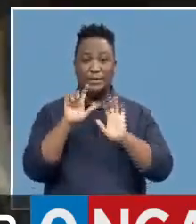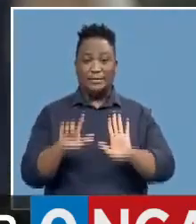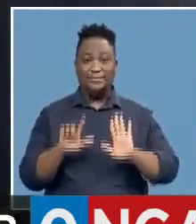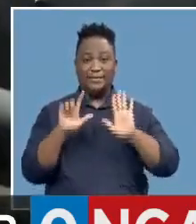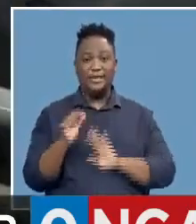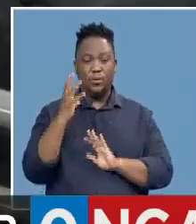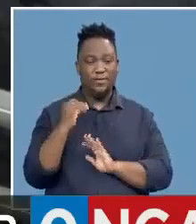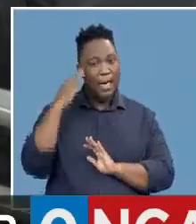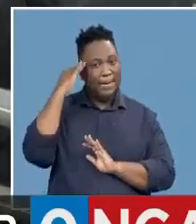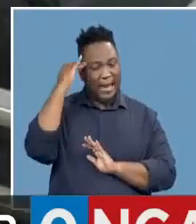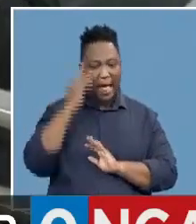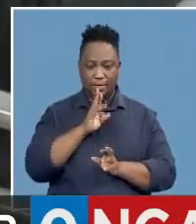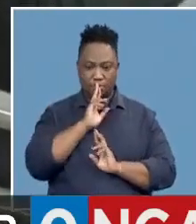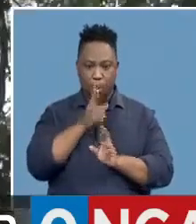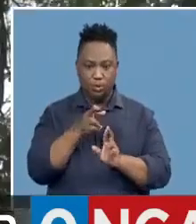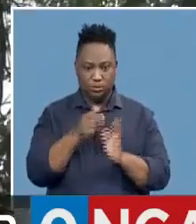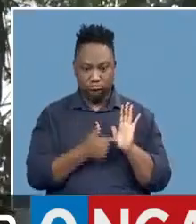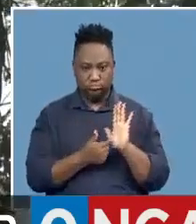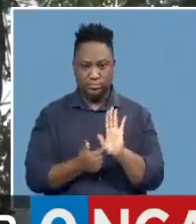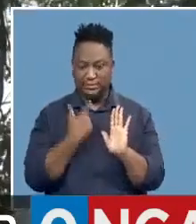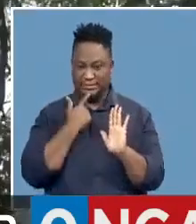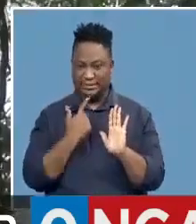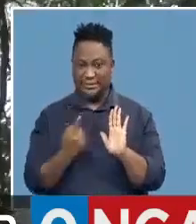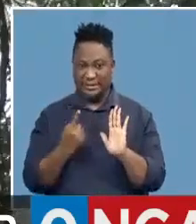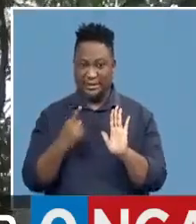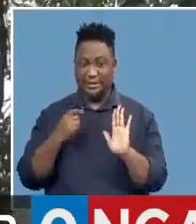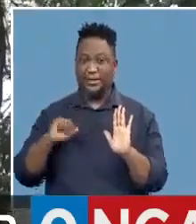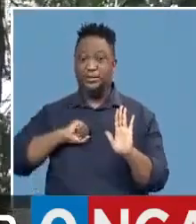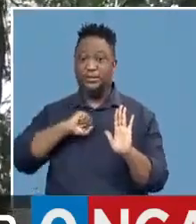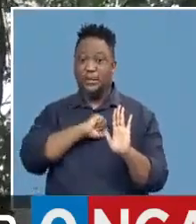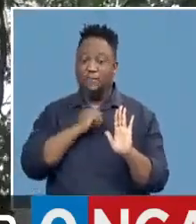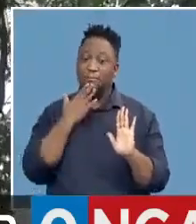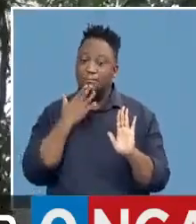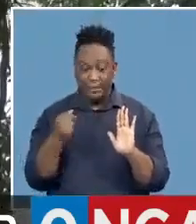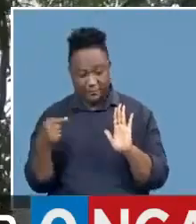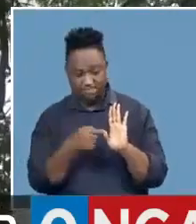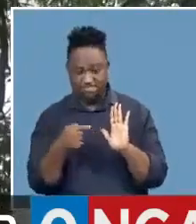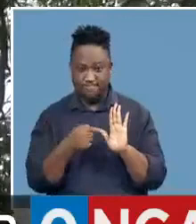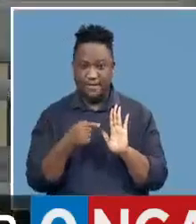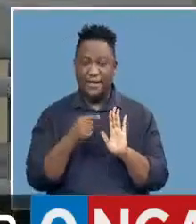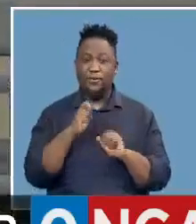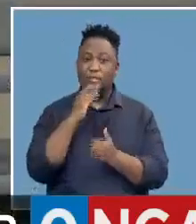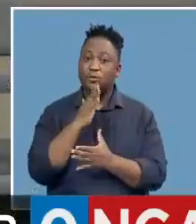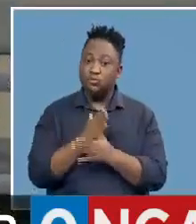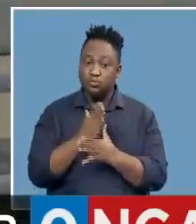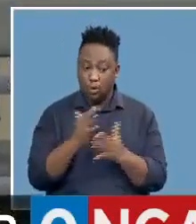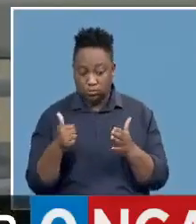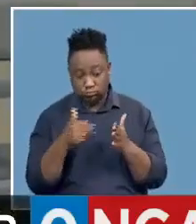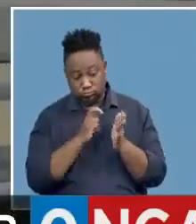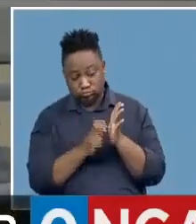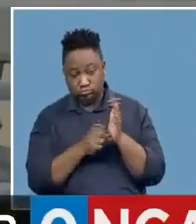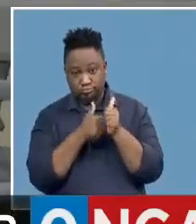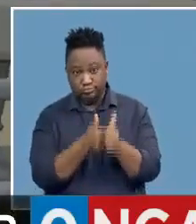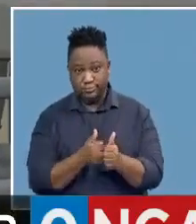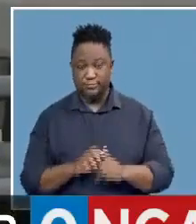report where we called upon the department to make sure that the staff is available to attend to this very silent need. The Eastern Cape